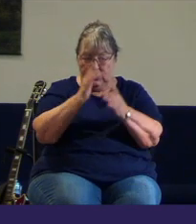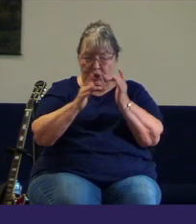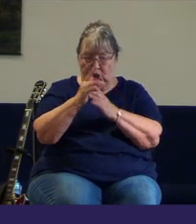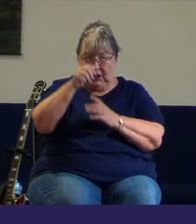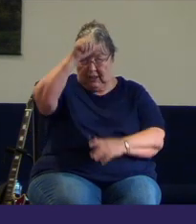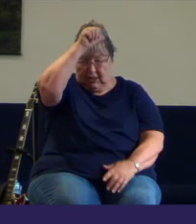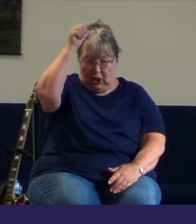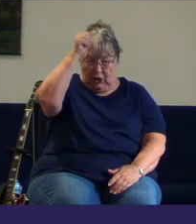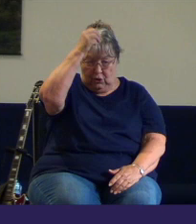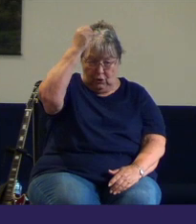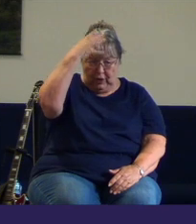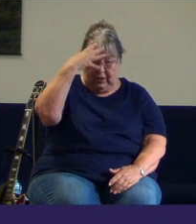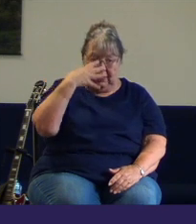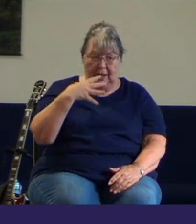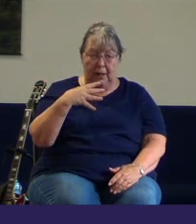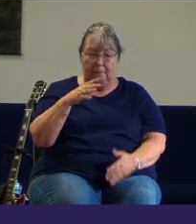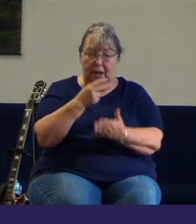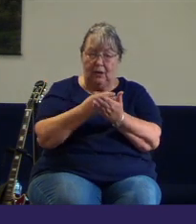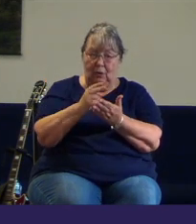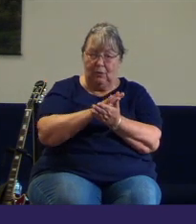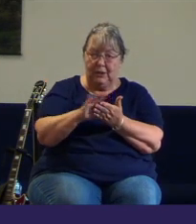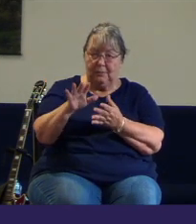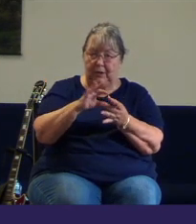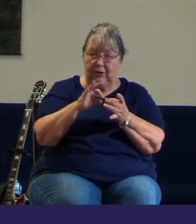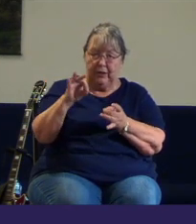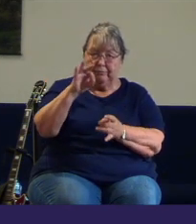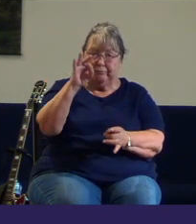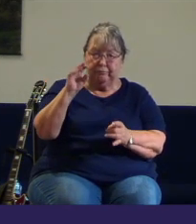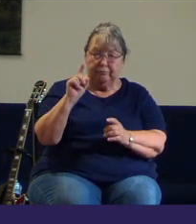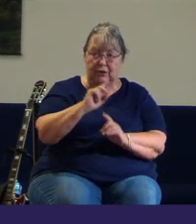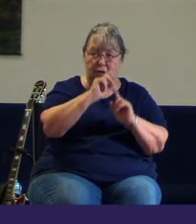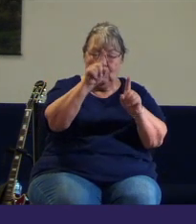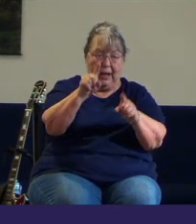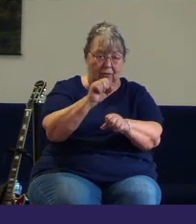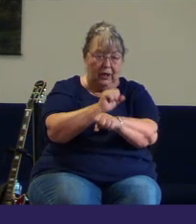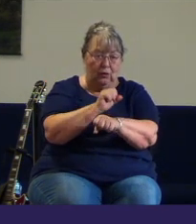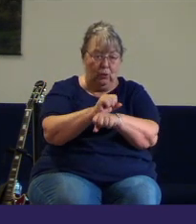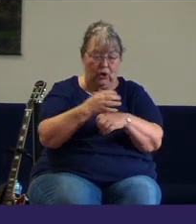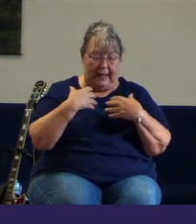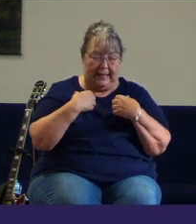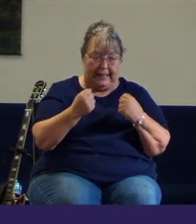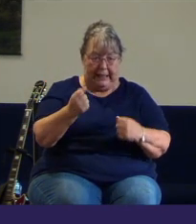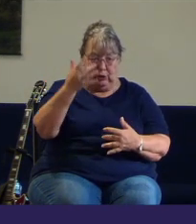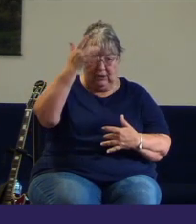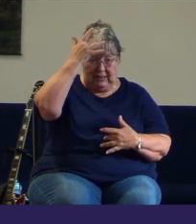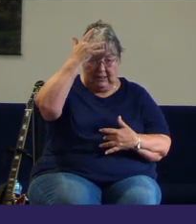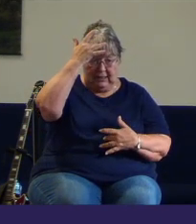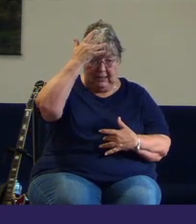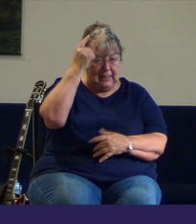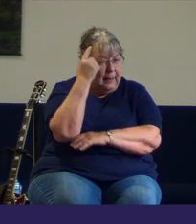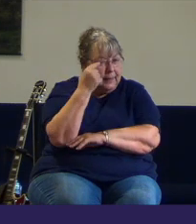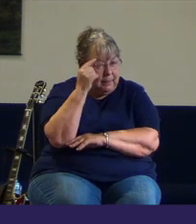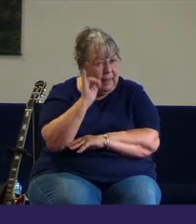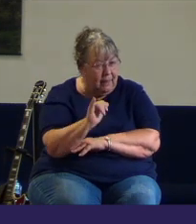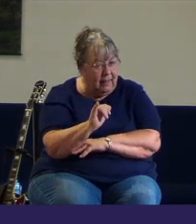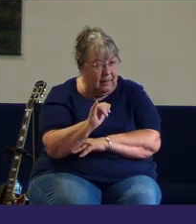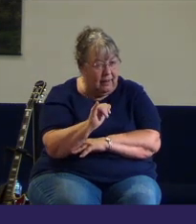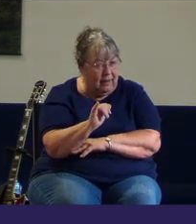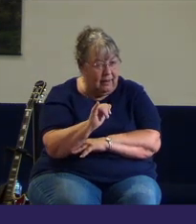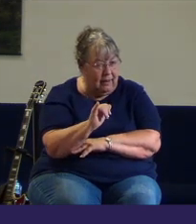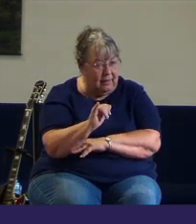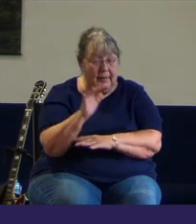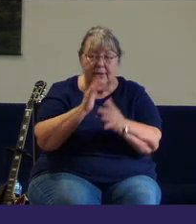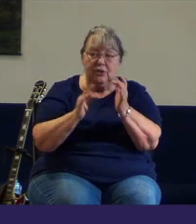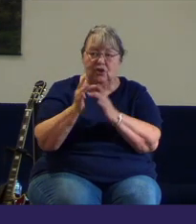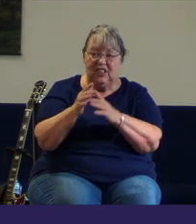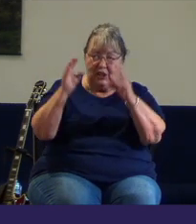Spirit to go out and do works and to heal diseases. And so think about that. Not only did he teach us how to